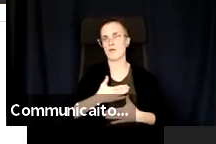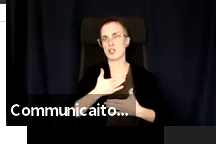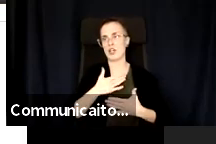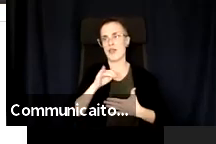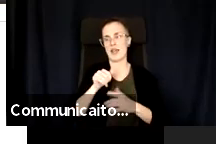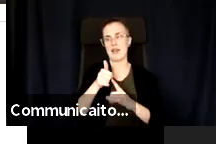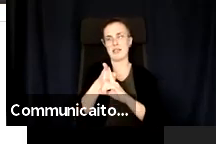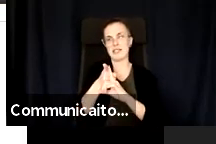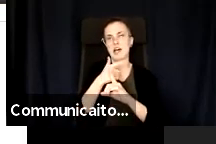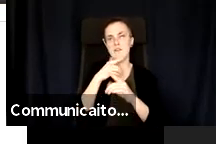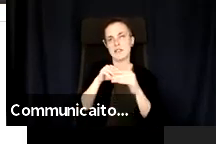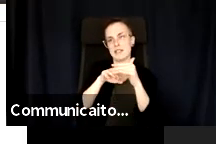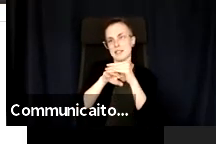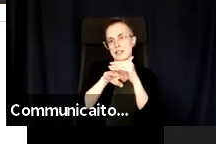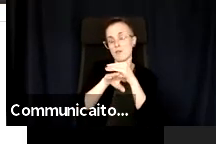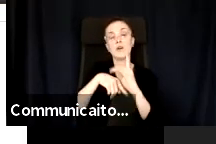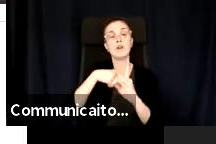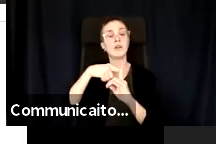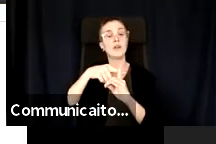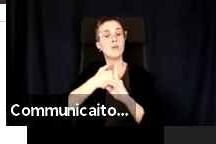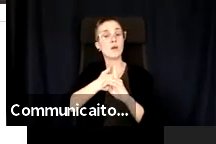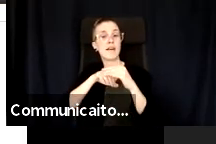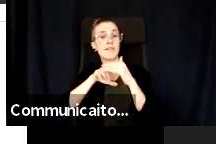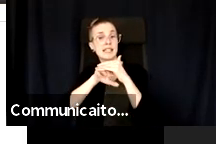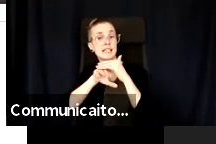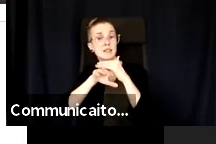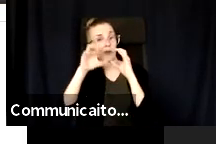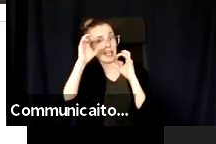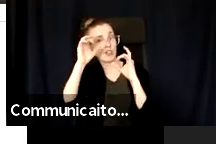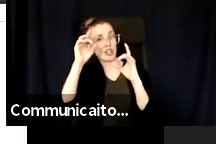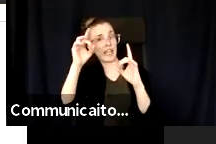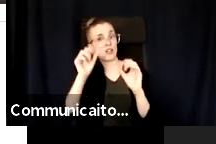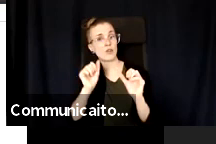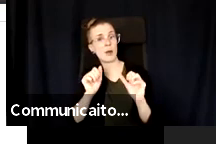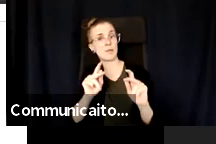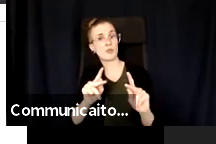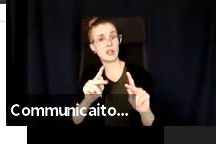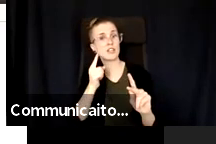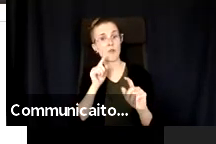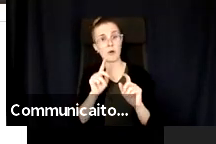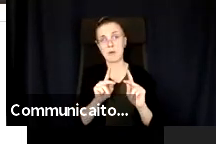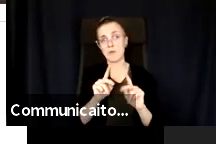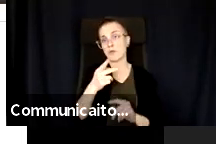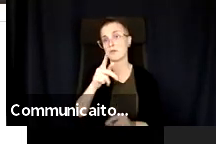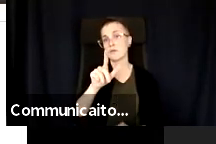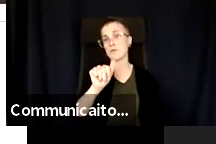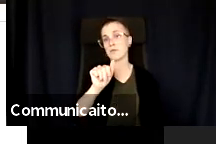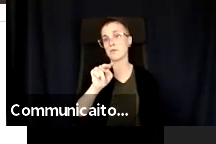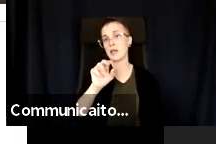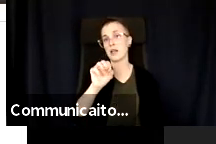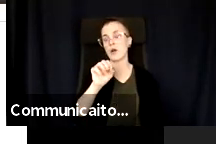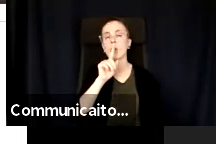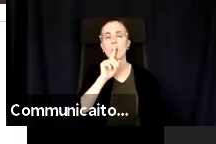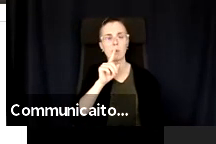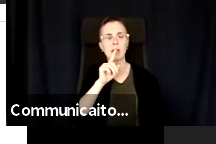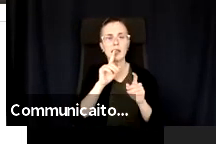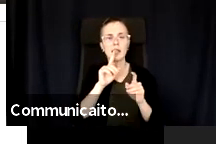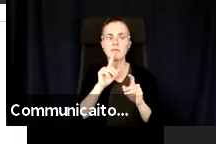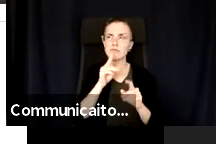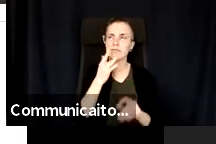Also, we have accessible educational opportunities in Plano. We are very fortunate that we have connections